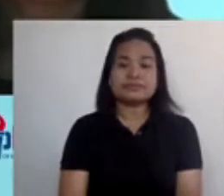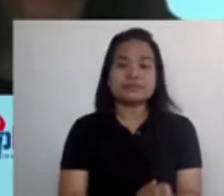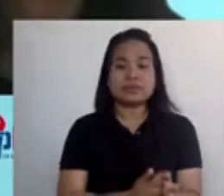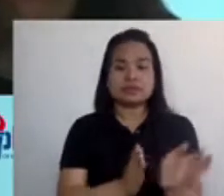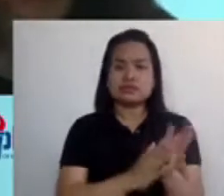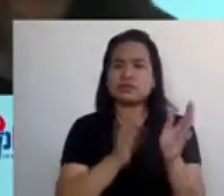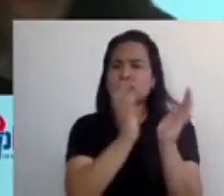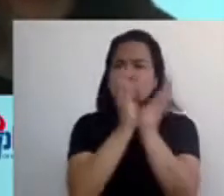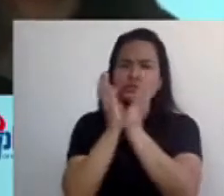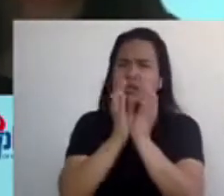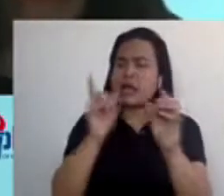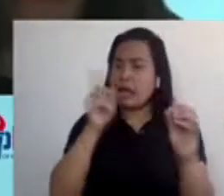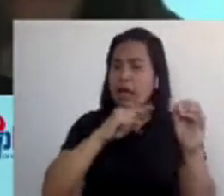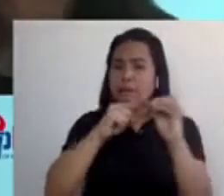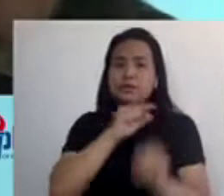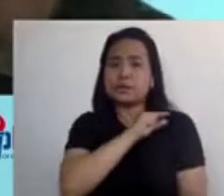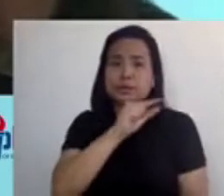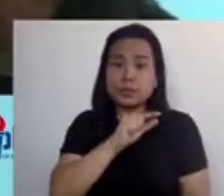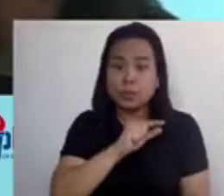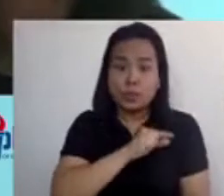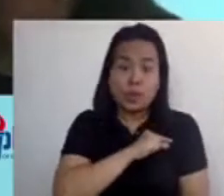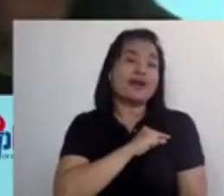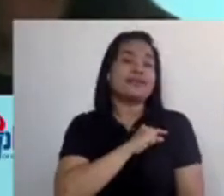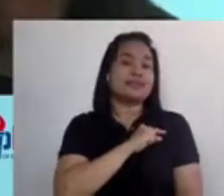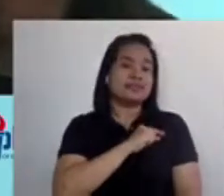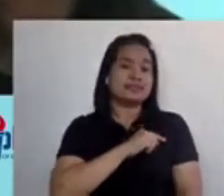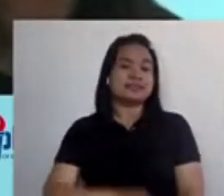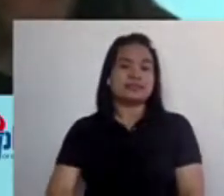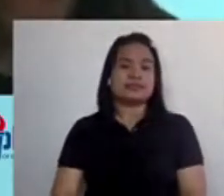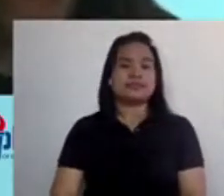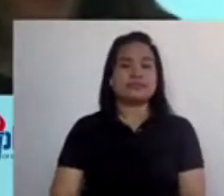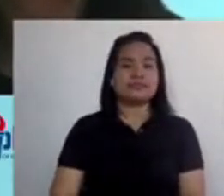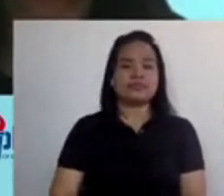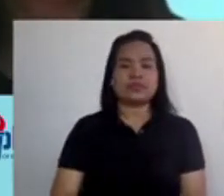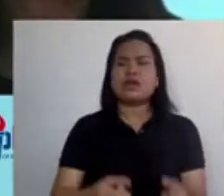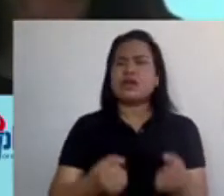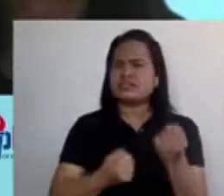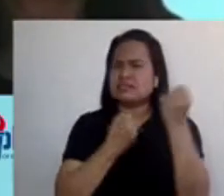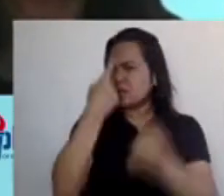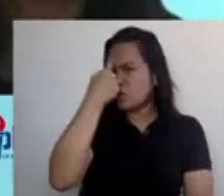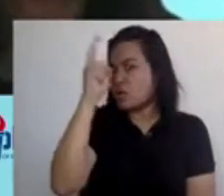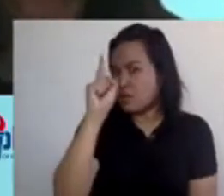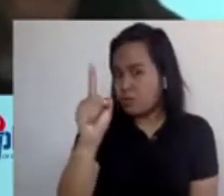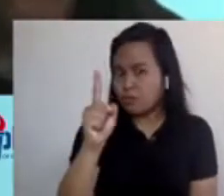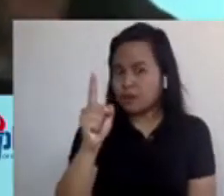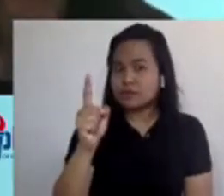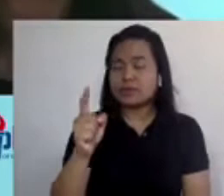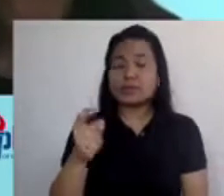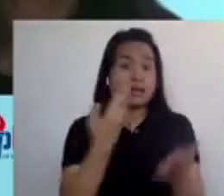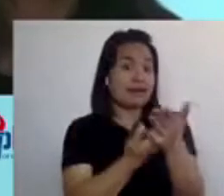to a satisfactory rating. If you submit only one annotated evidence, then that is a rating of